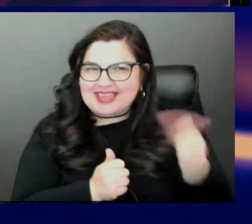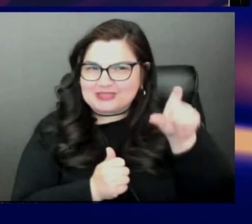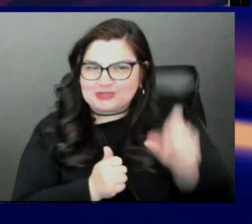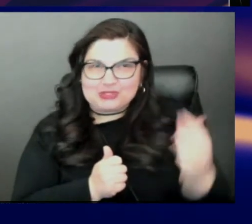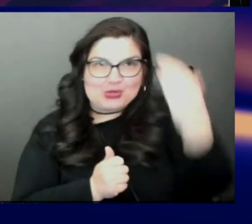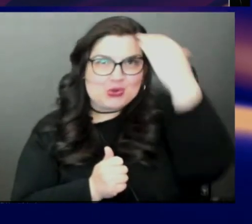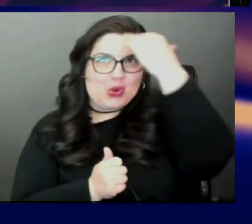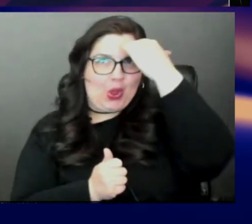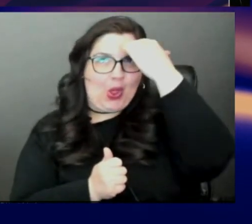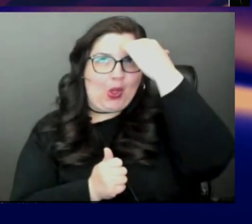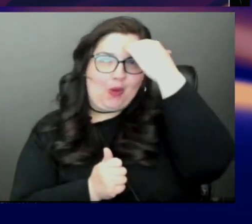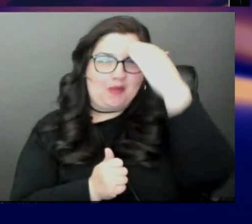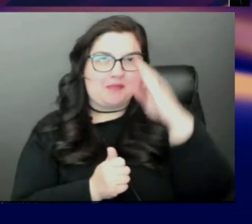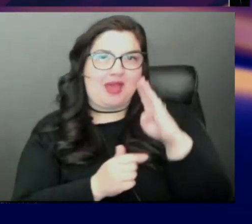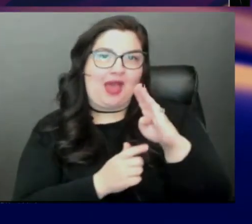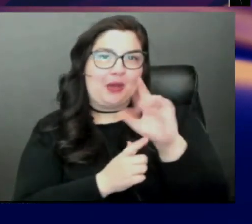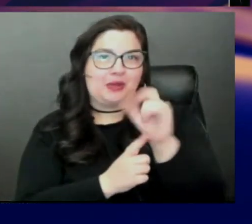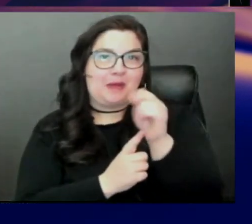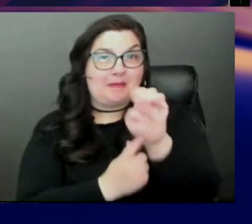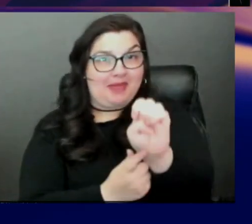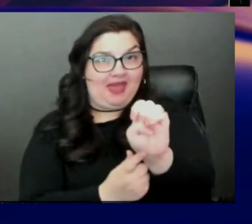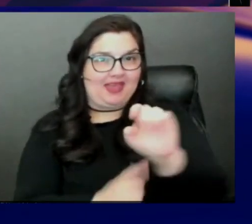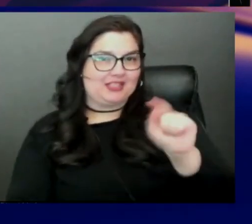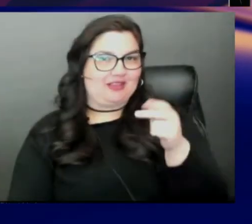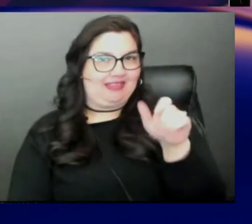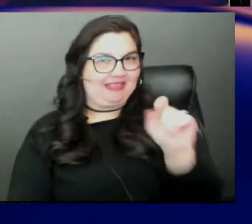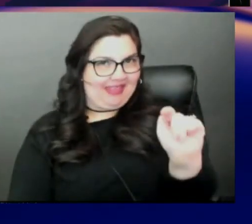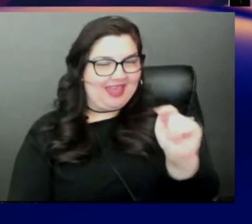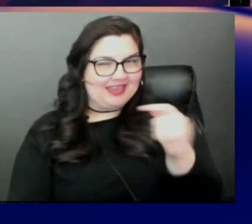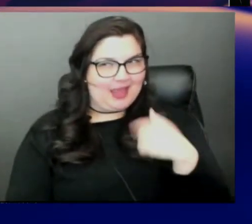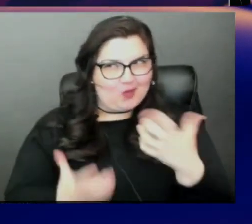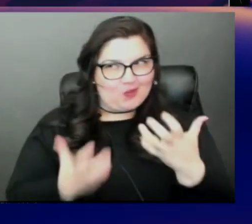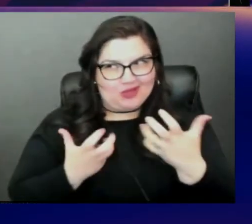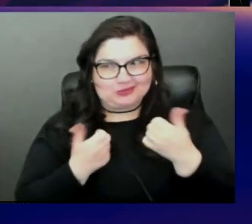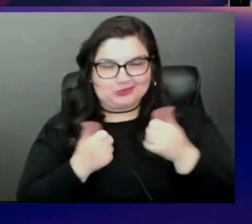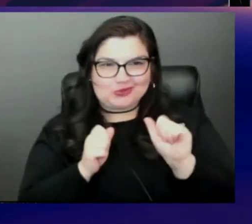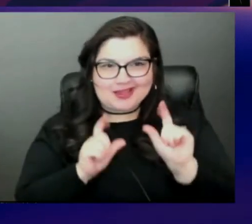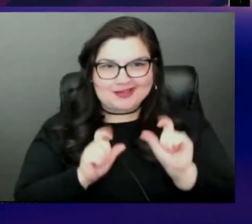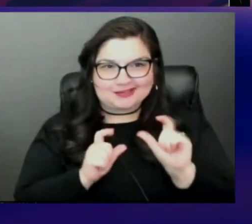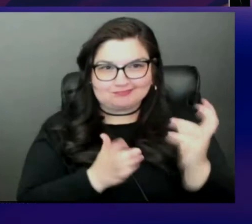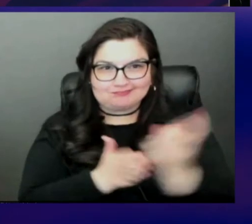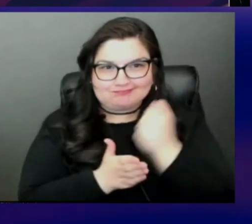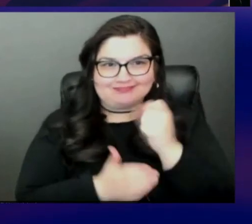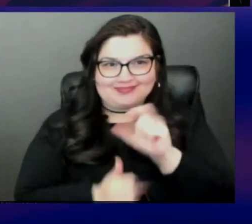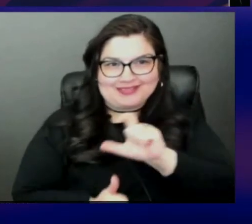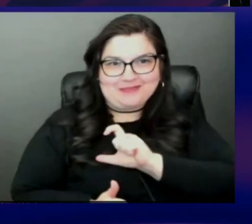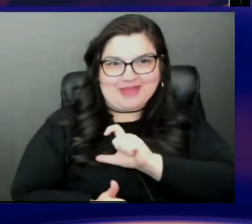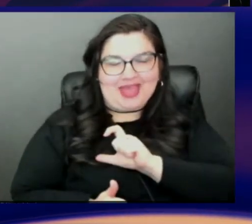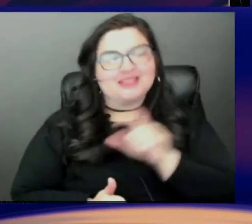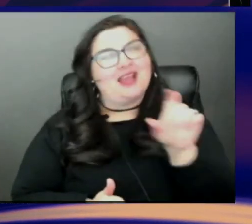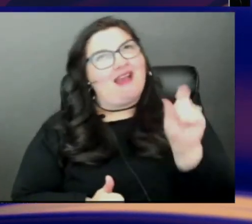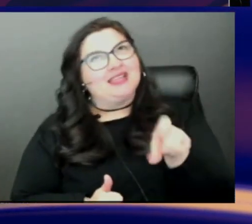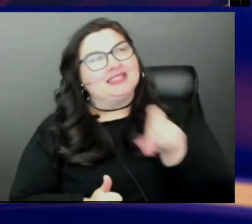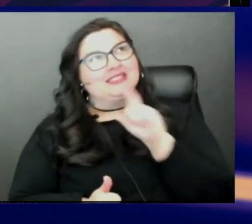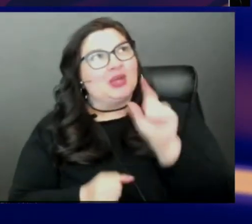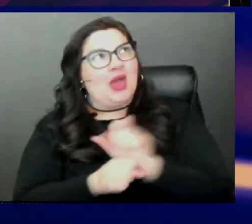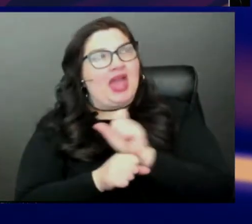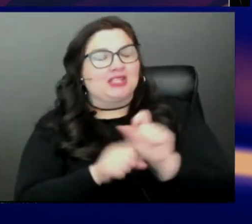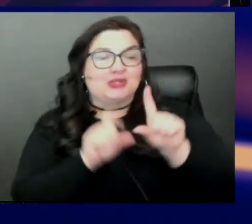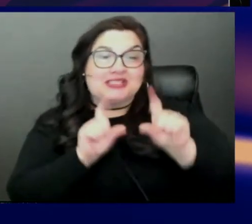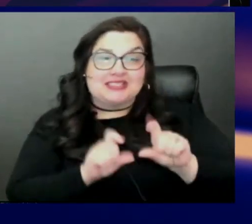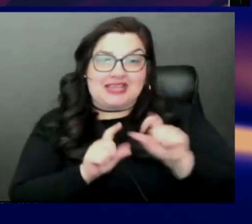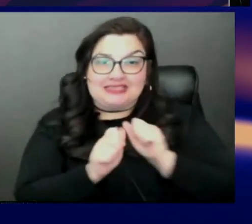Because I kind of want to try out getting one of these badges. You want to pile in straight away. I need to actually get my assessment done,